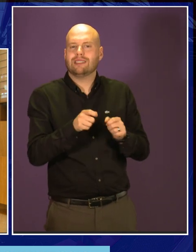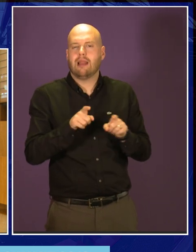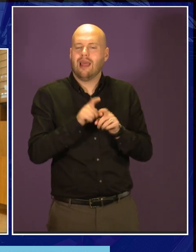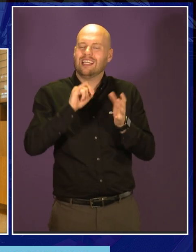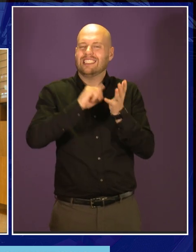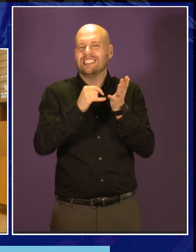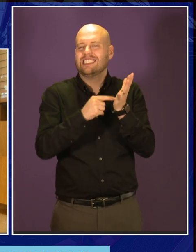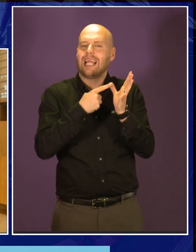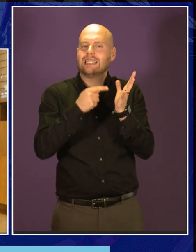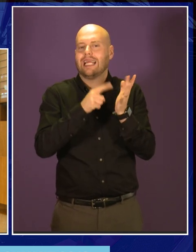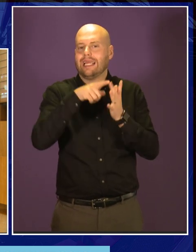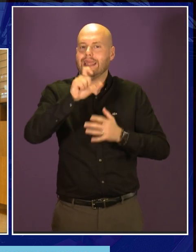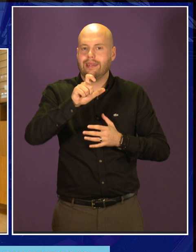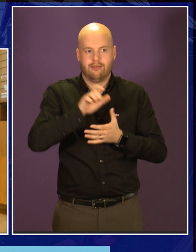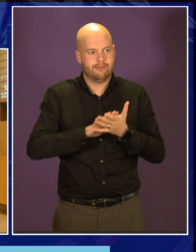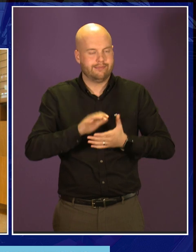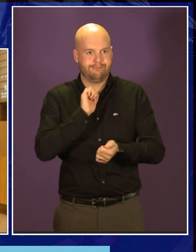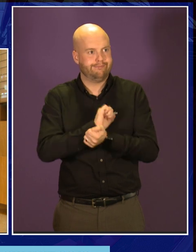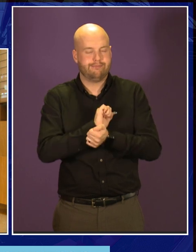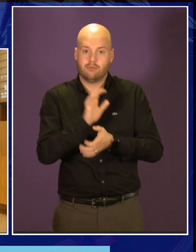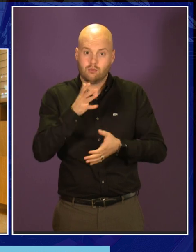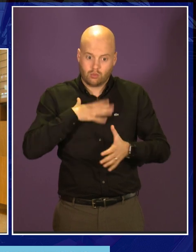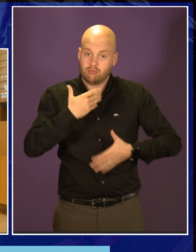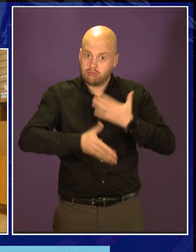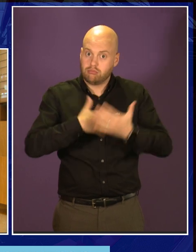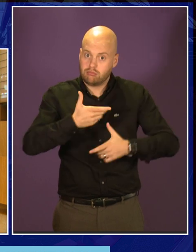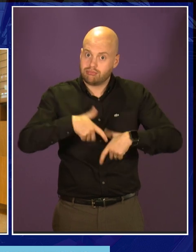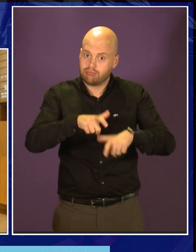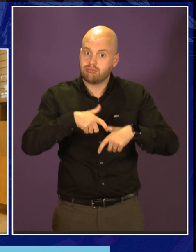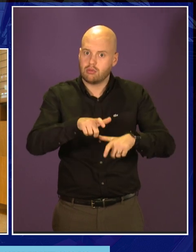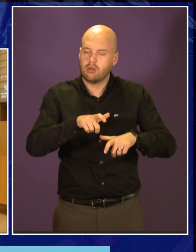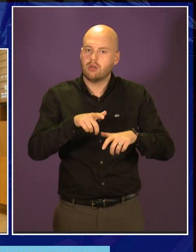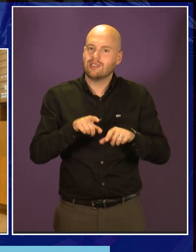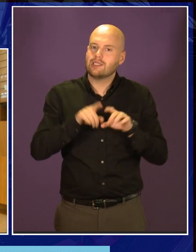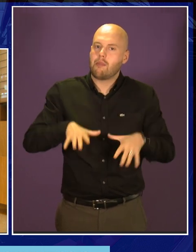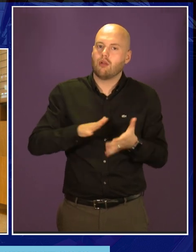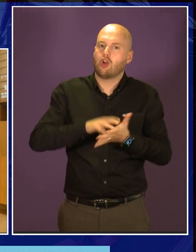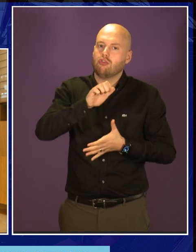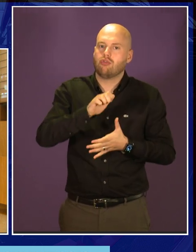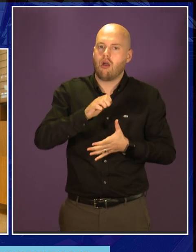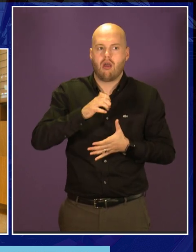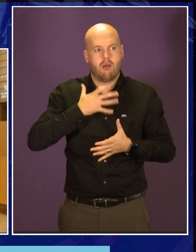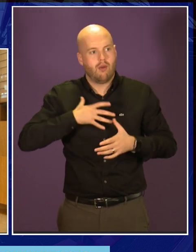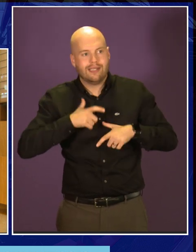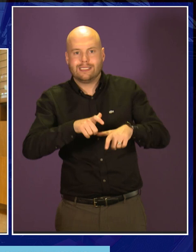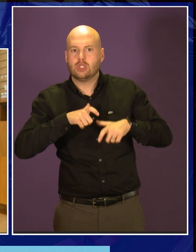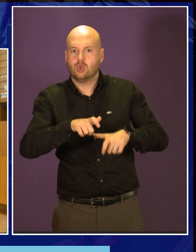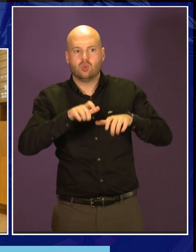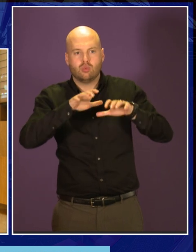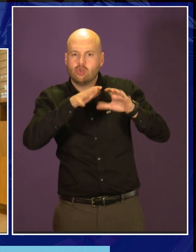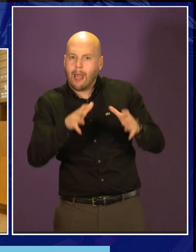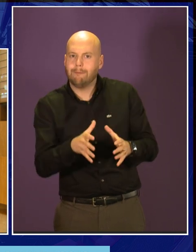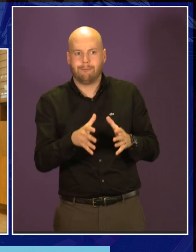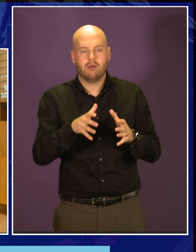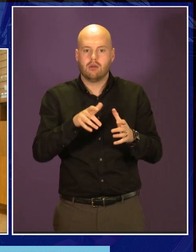and always moving. Networks are, in fact, about connectivity, and culture itself is something that continues to be shaped by the experiences of